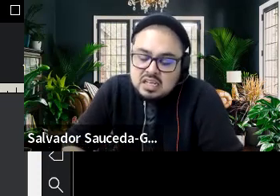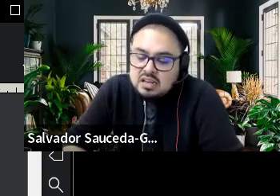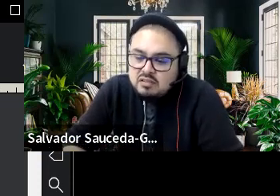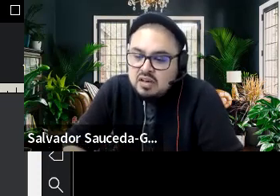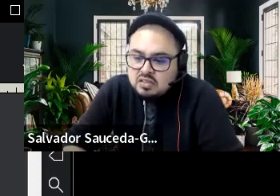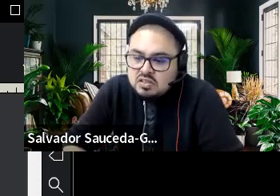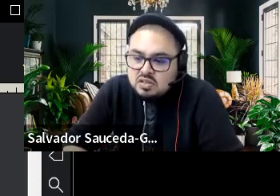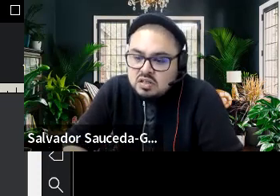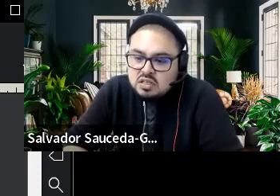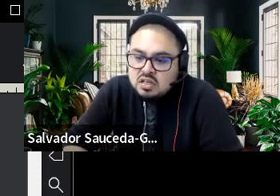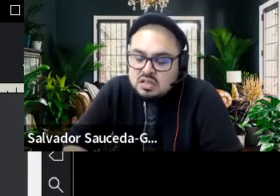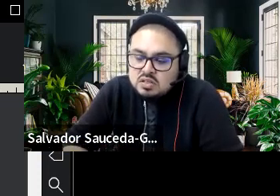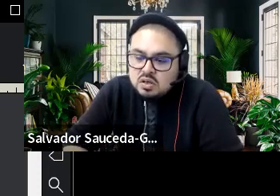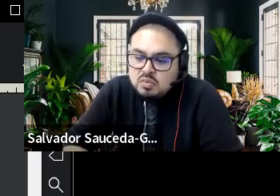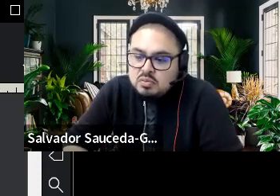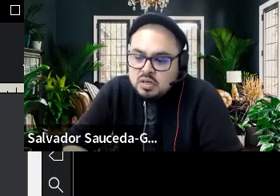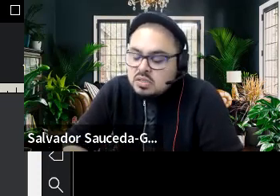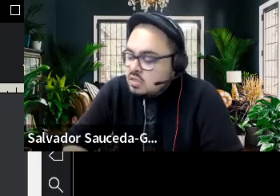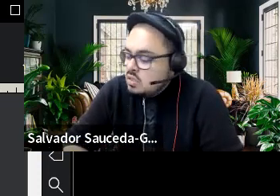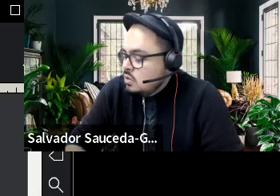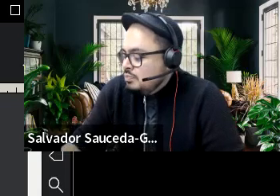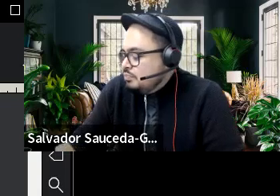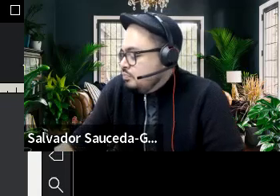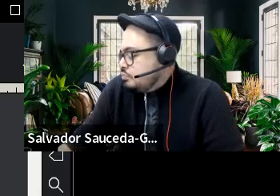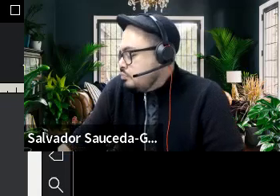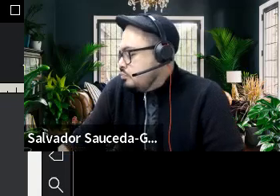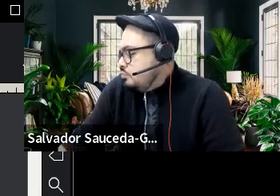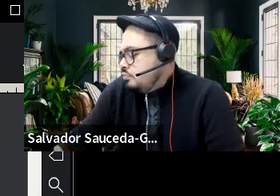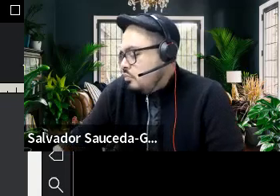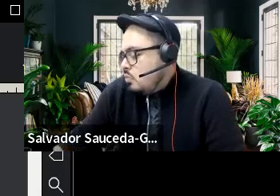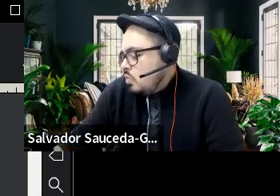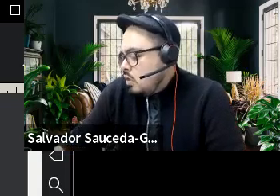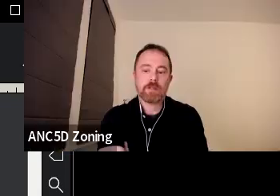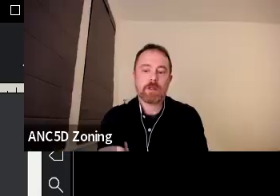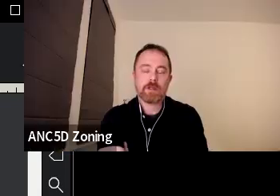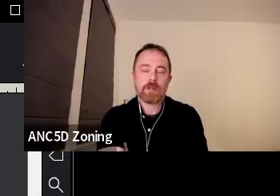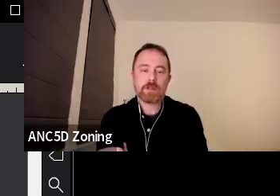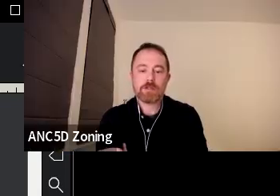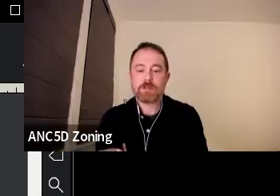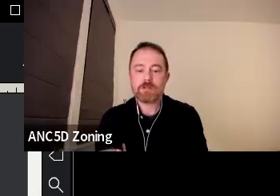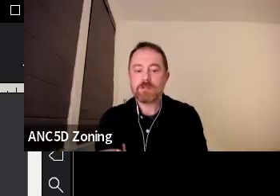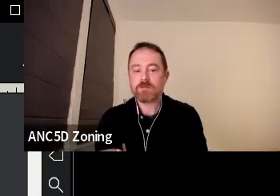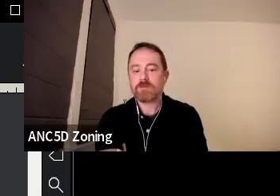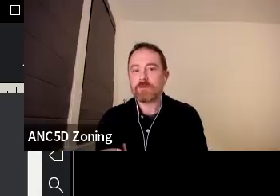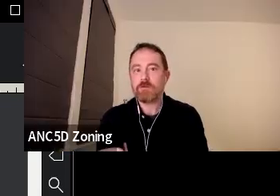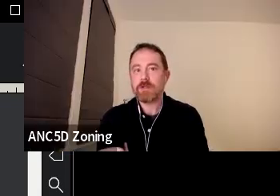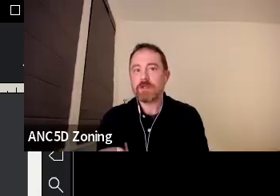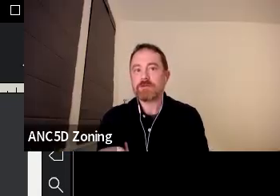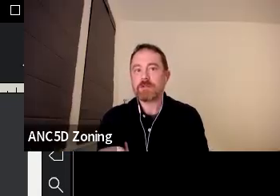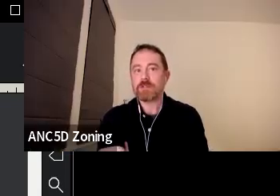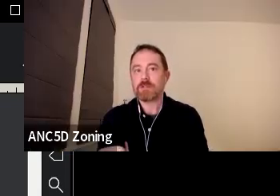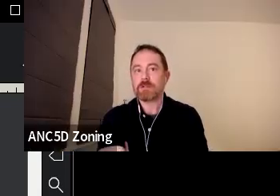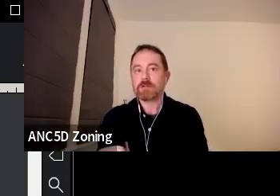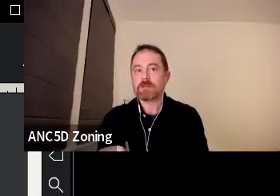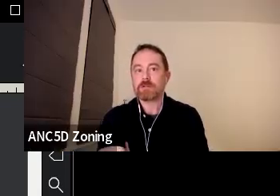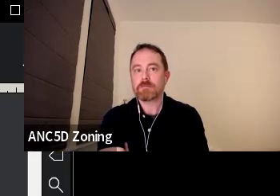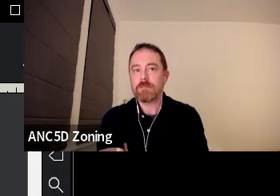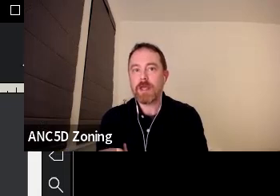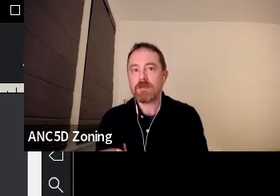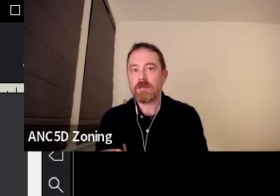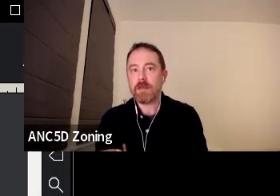gonna take a negative effect on certain properties. I mean, the good news is your hearing isn't